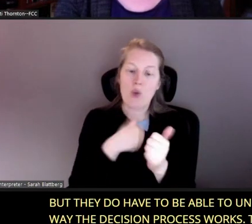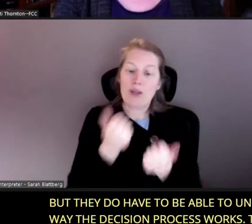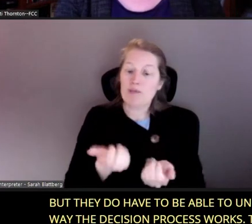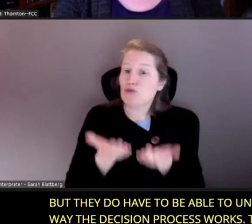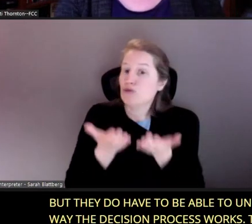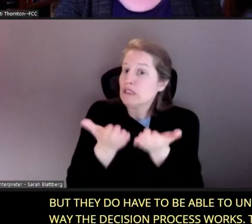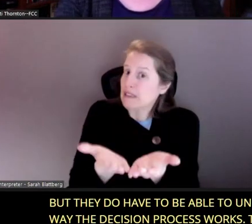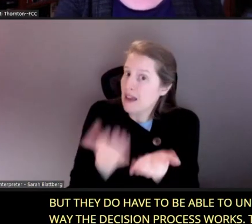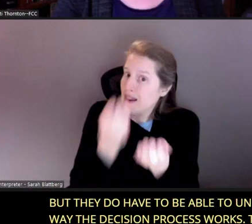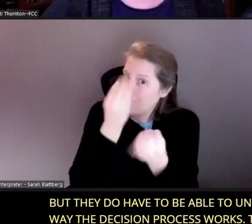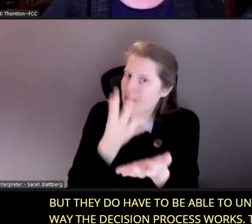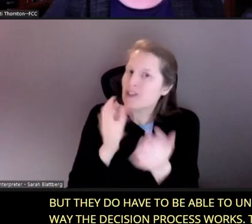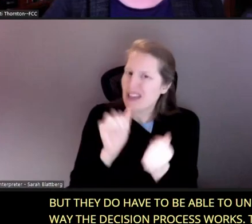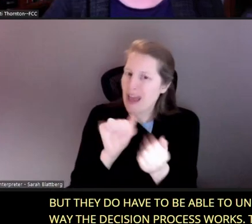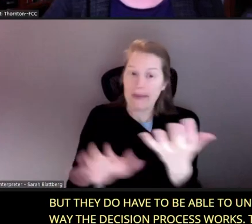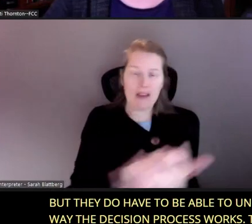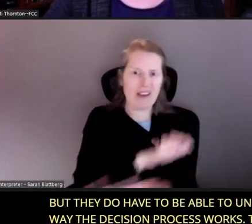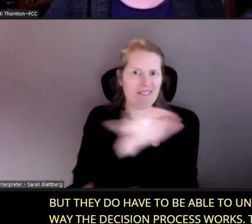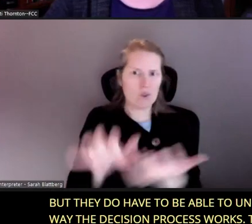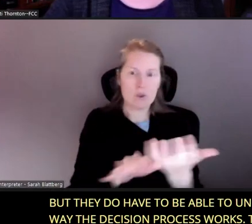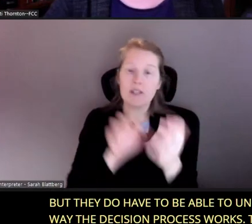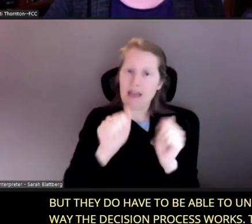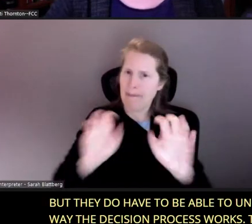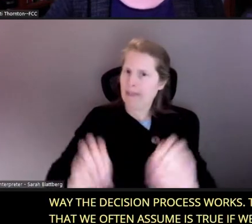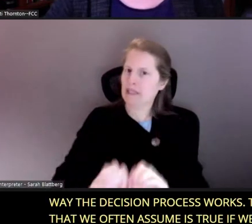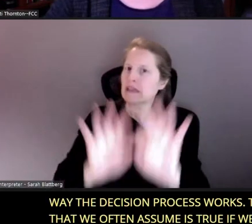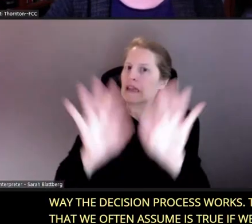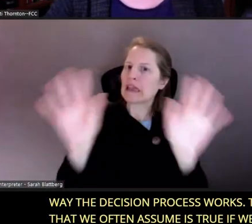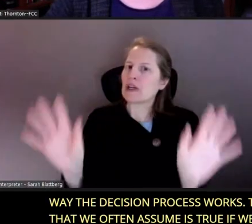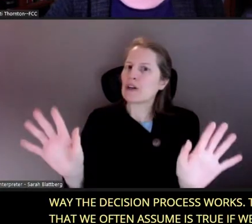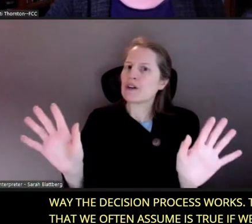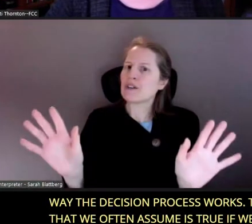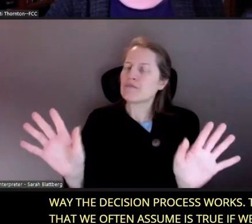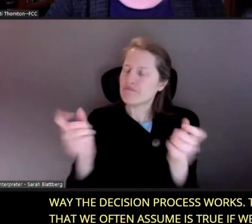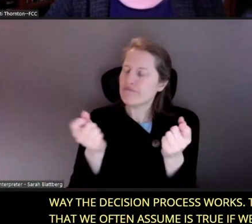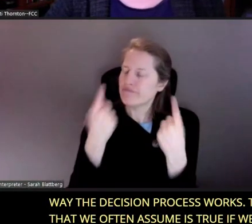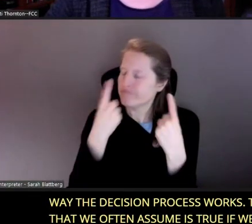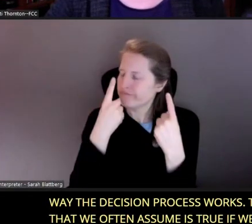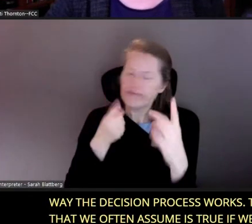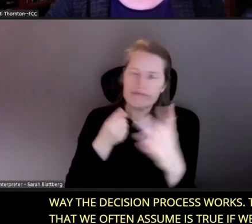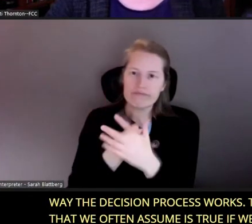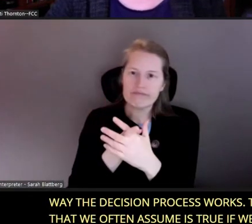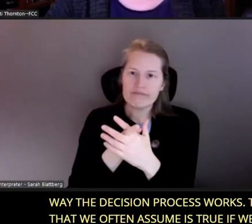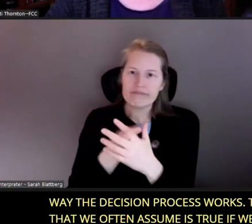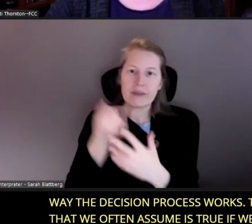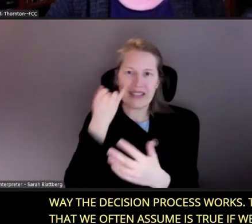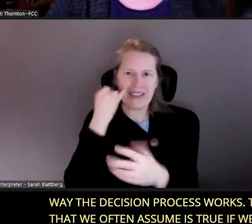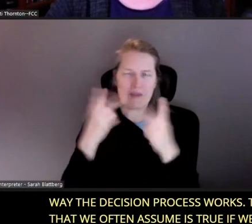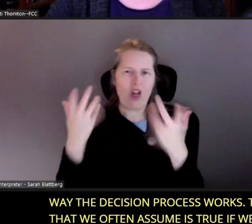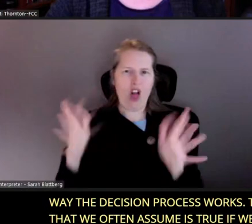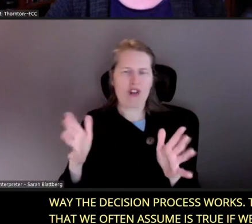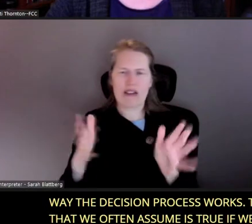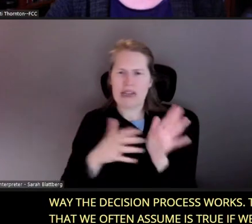a really big difference to how well people understand it, and especially people who are lower in ability, or even time